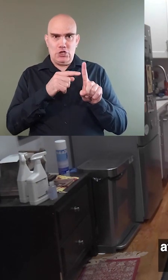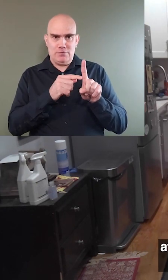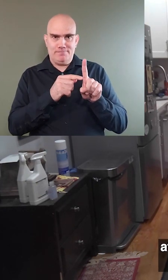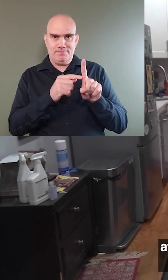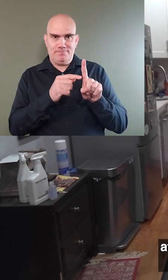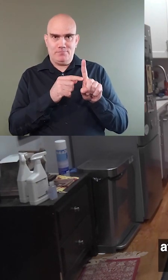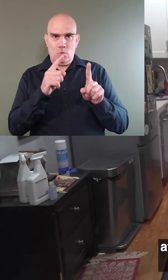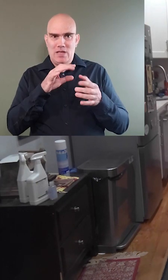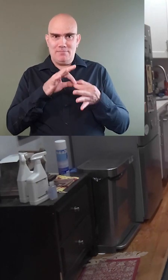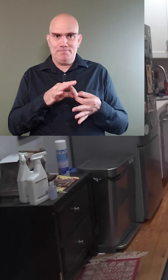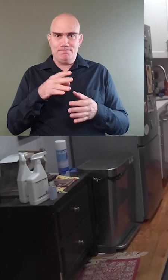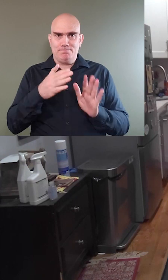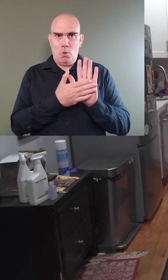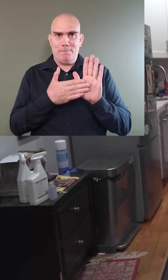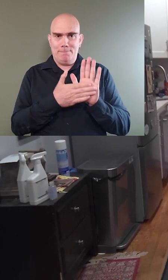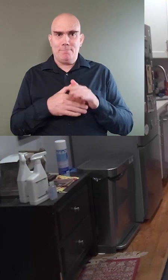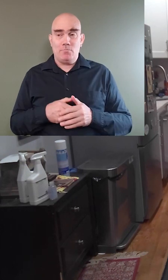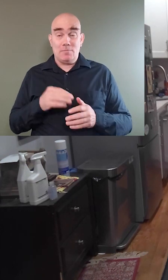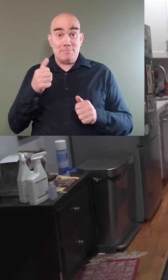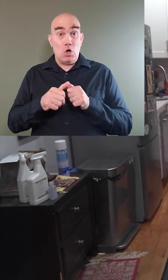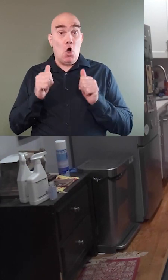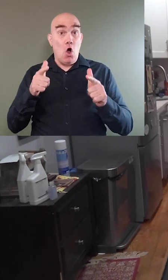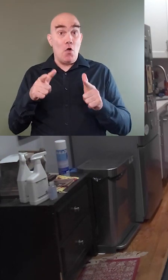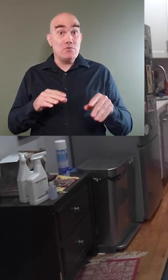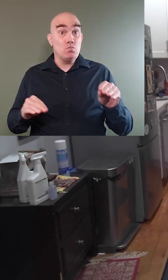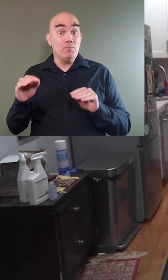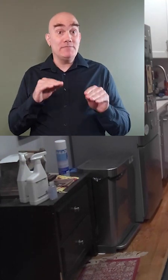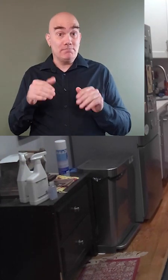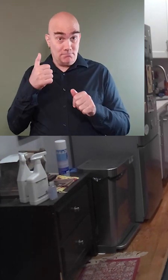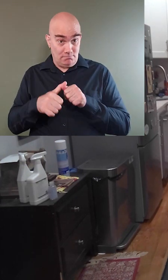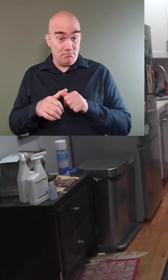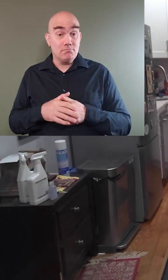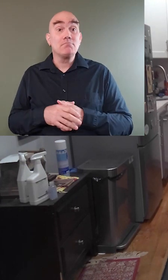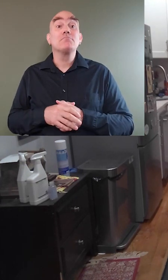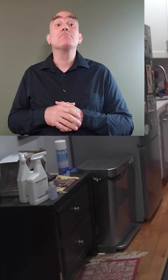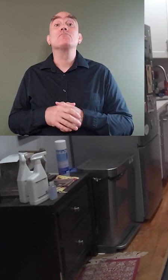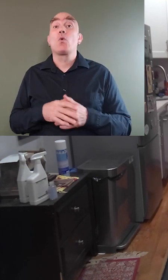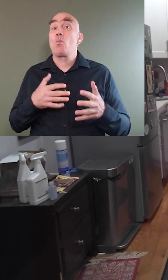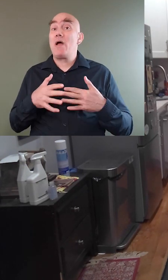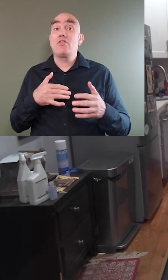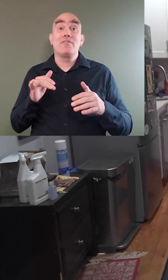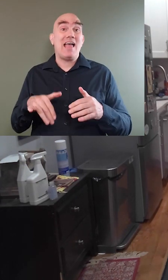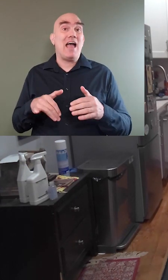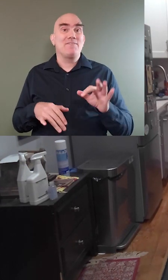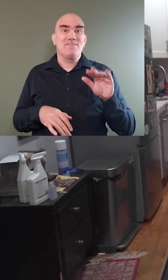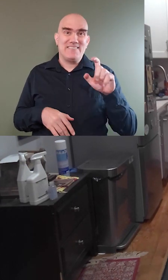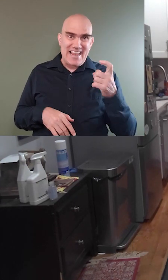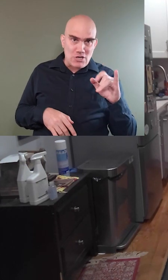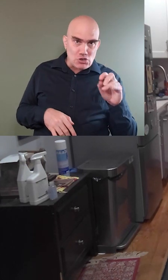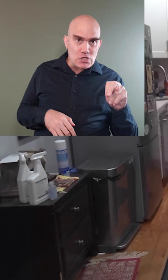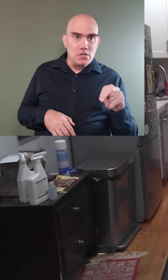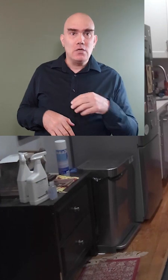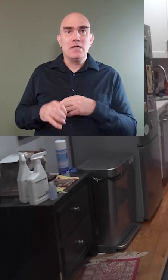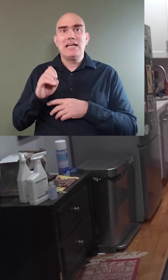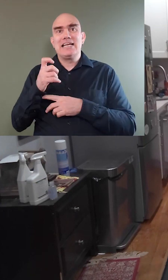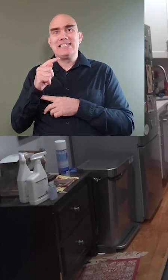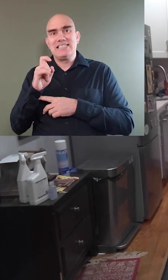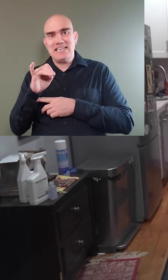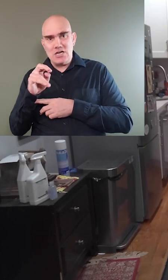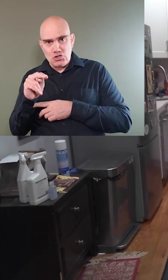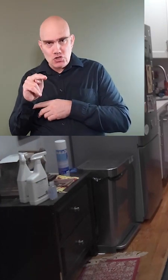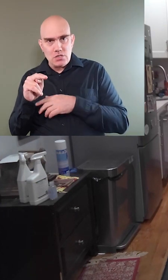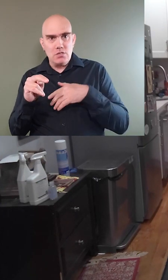finger. And remember, all of these movements, whether it is flexion